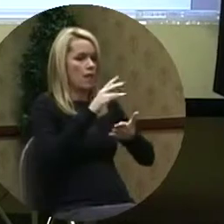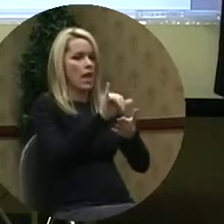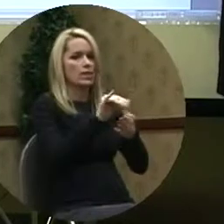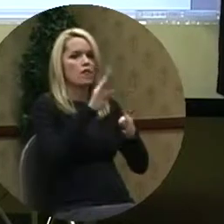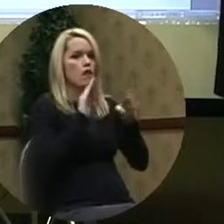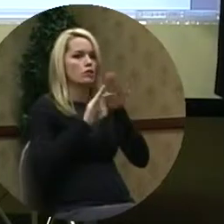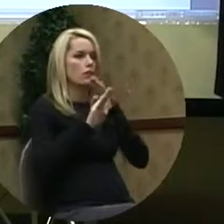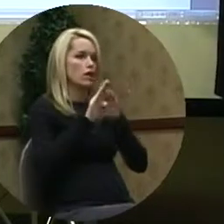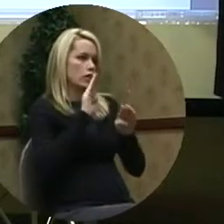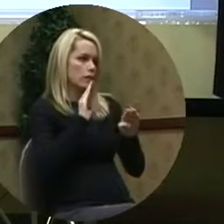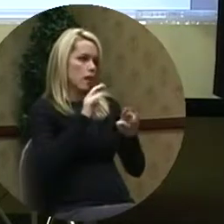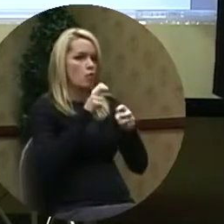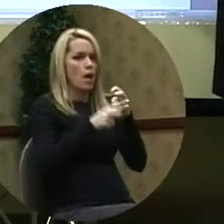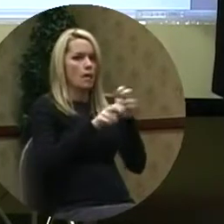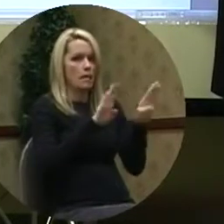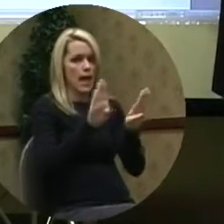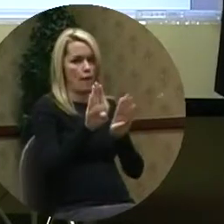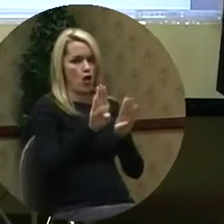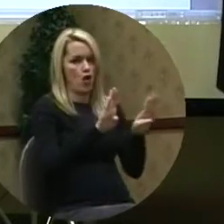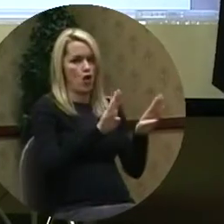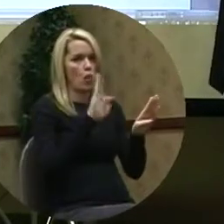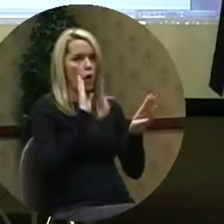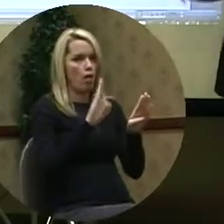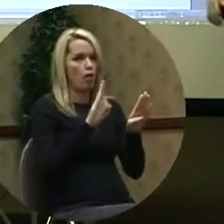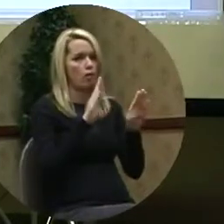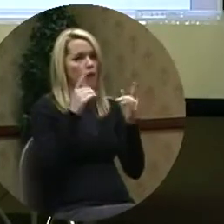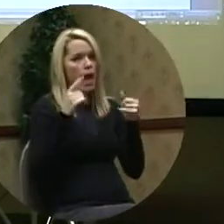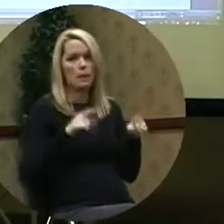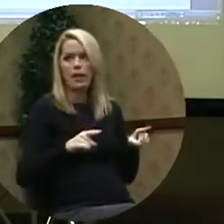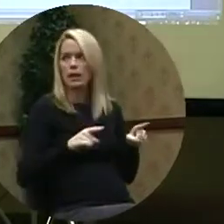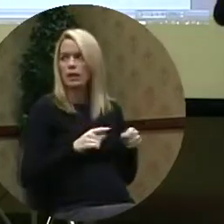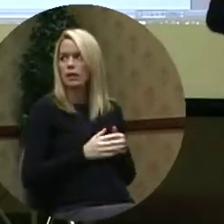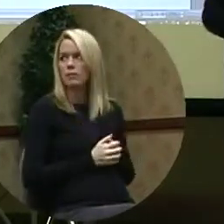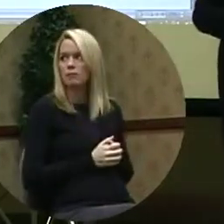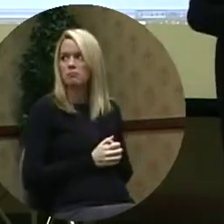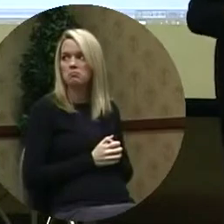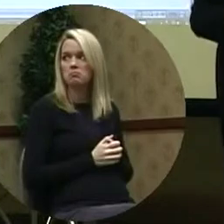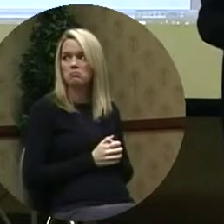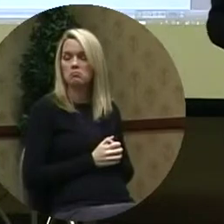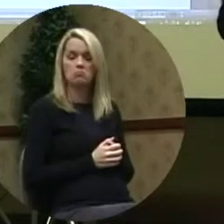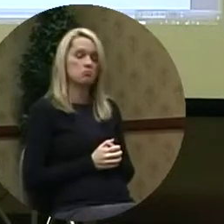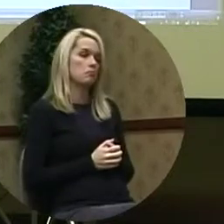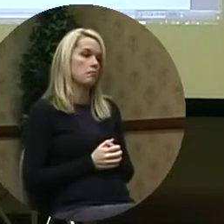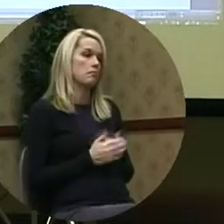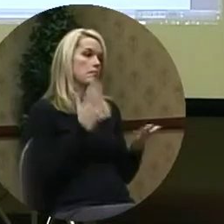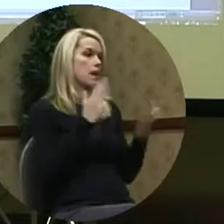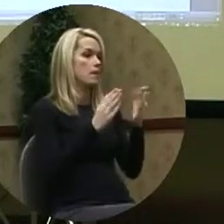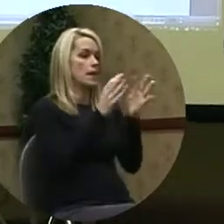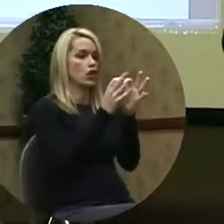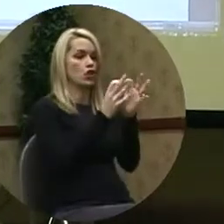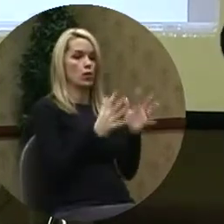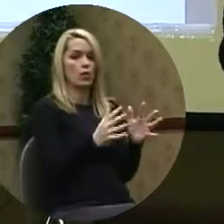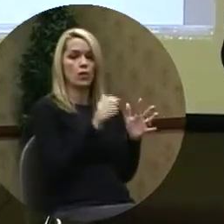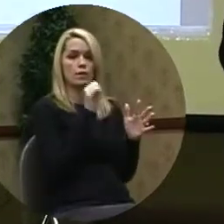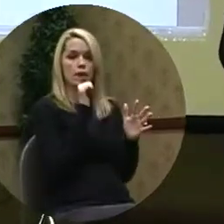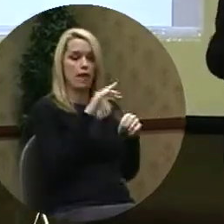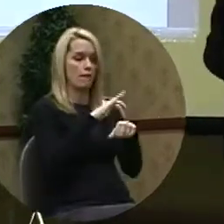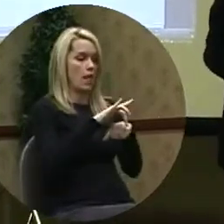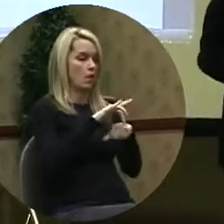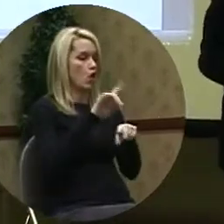frustration, a source of problem behavior. So, looking at that, is it possible that the interpreter wasn't available to